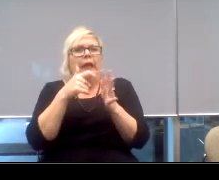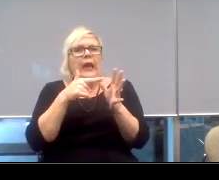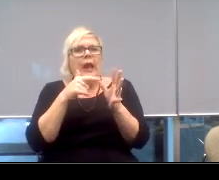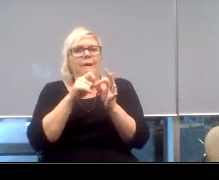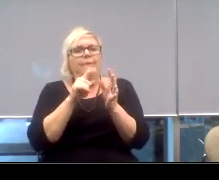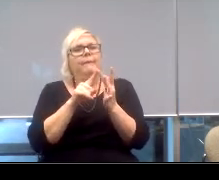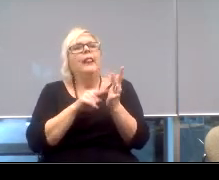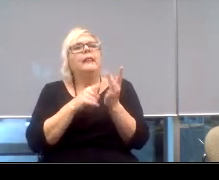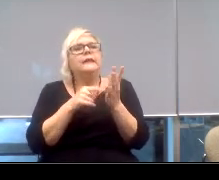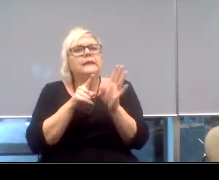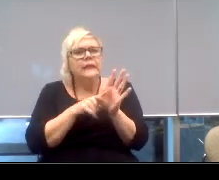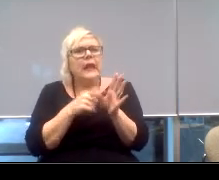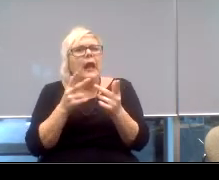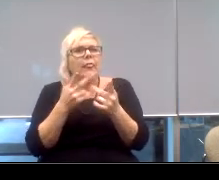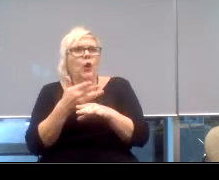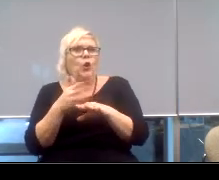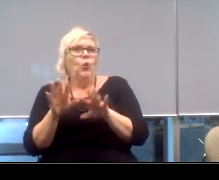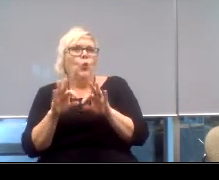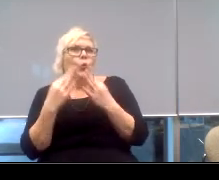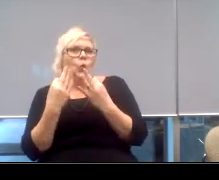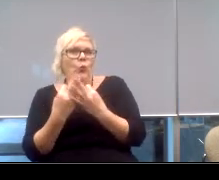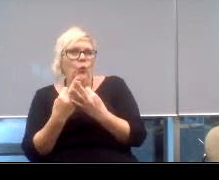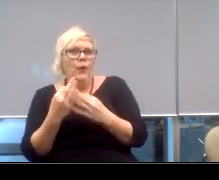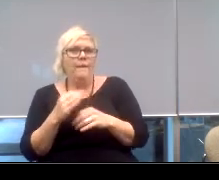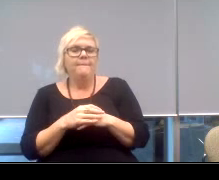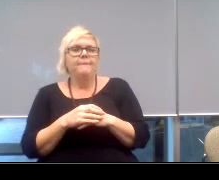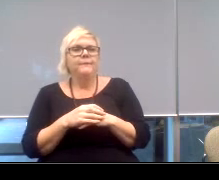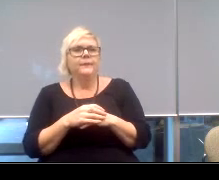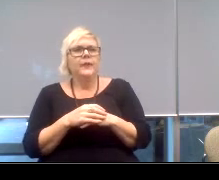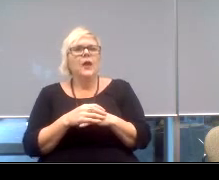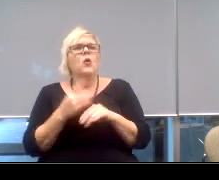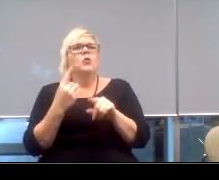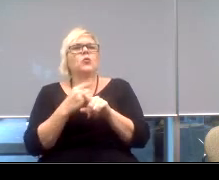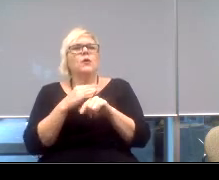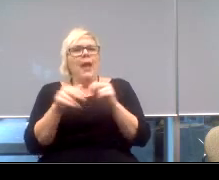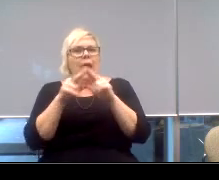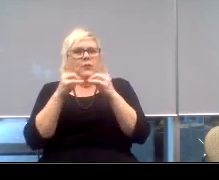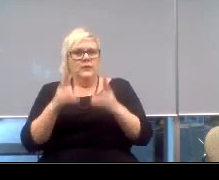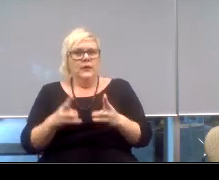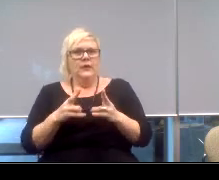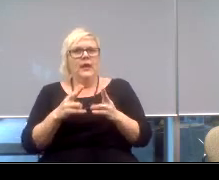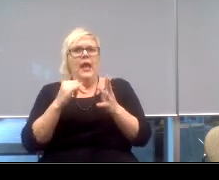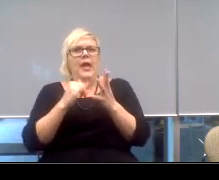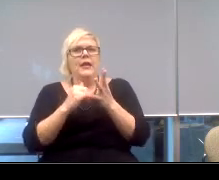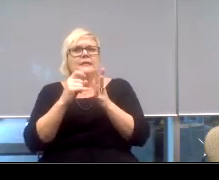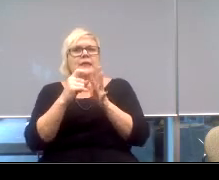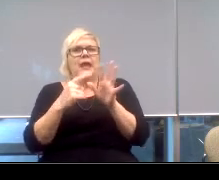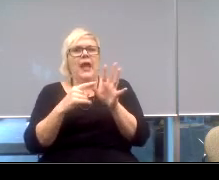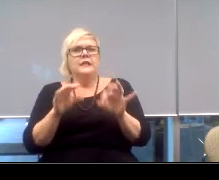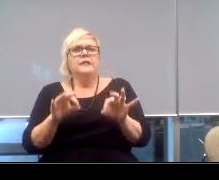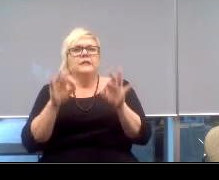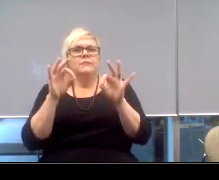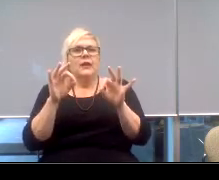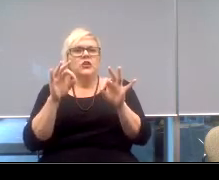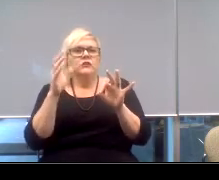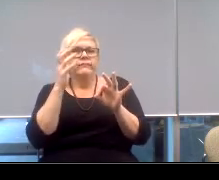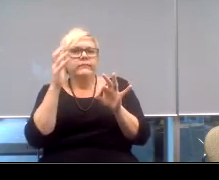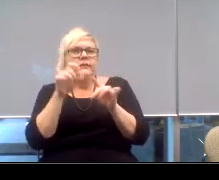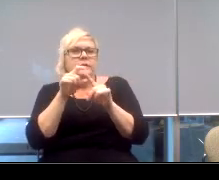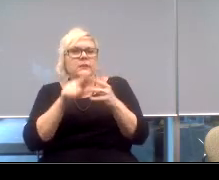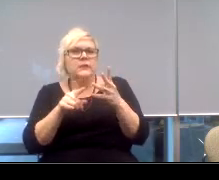Let's talk about housing. Specialist Disability Accommodation, SDA, refers to accommodation for NDIS